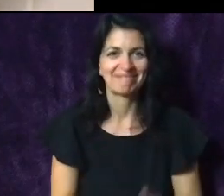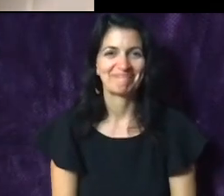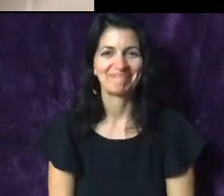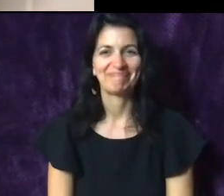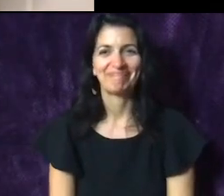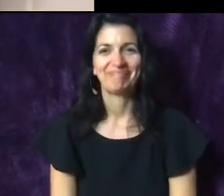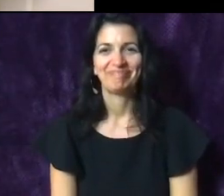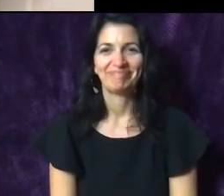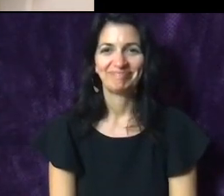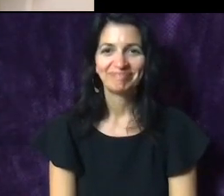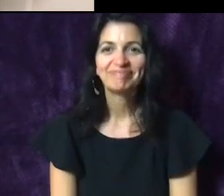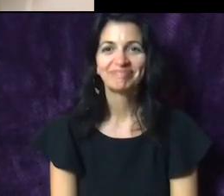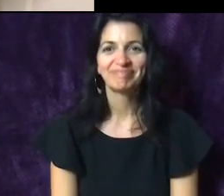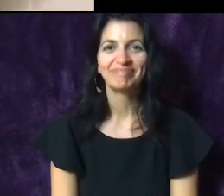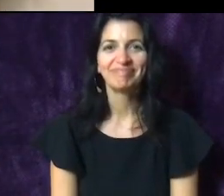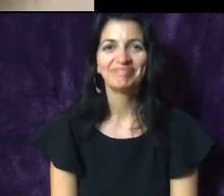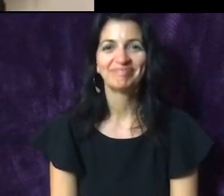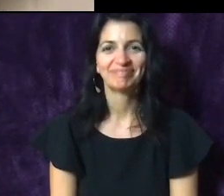use pencils.